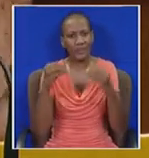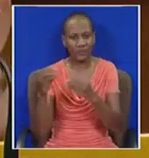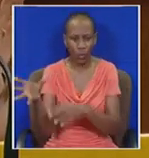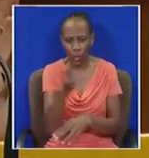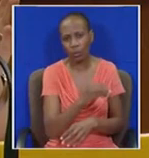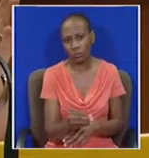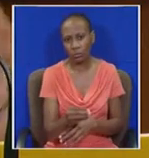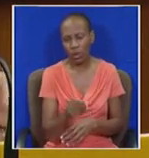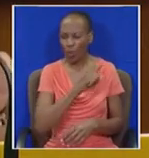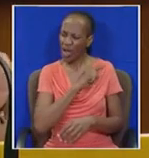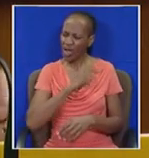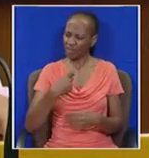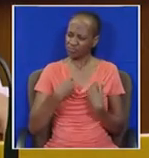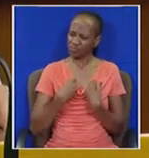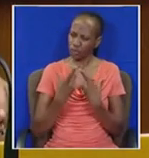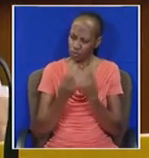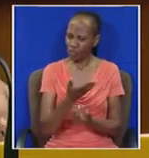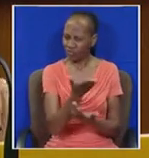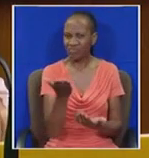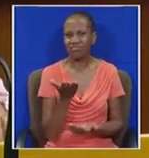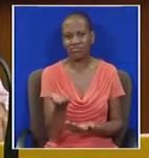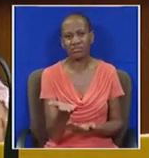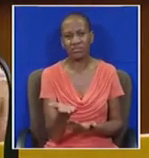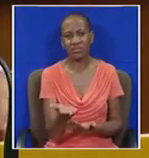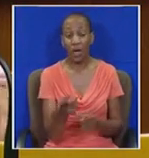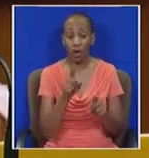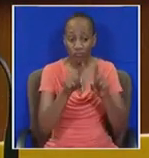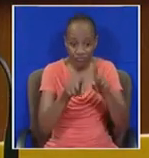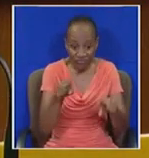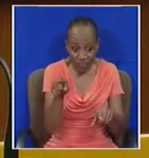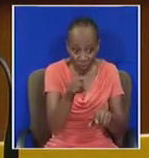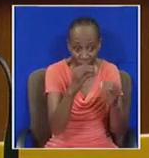Why are we doing this? Because these are the products